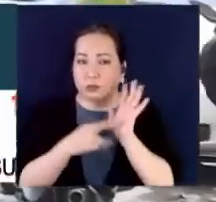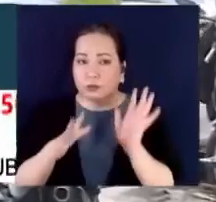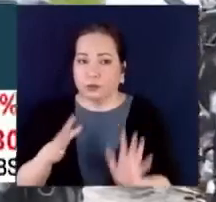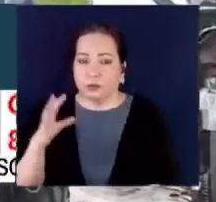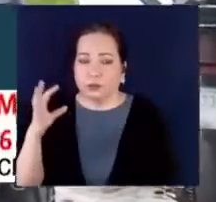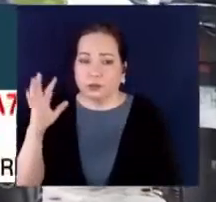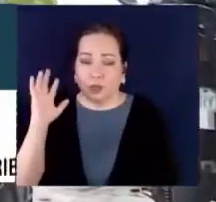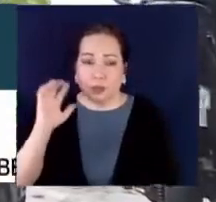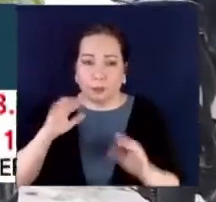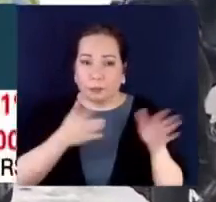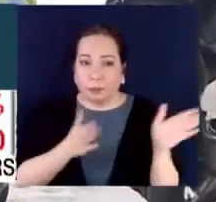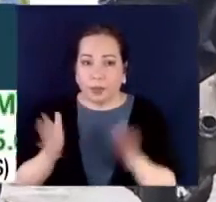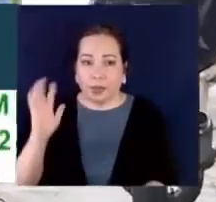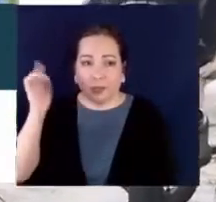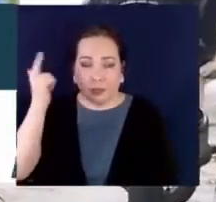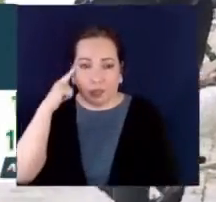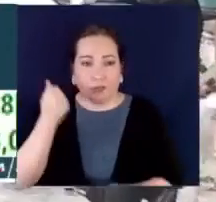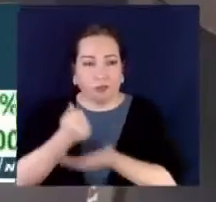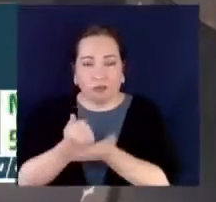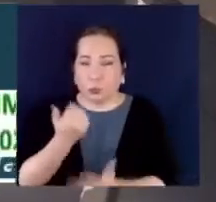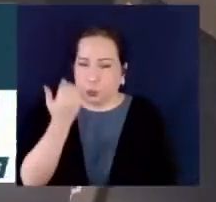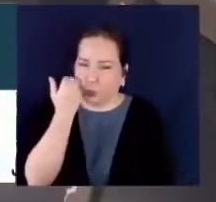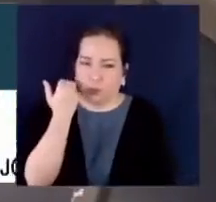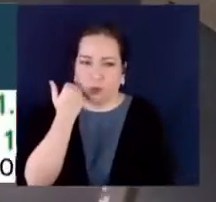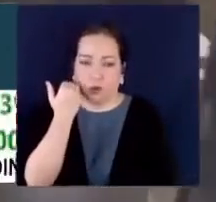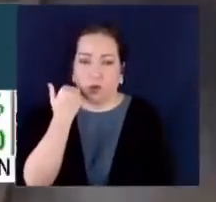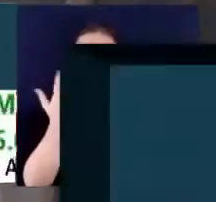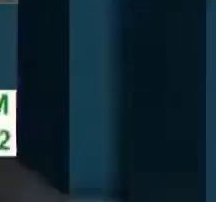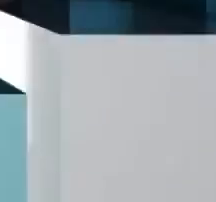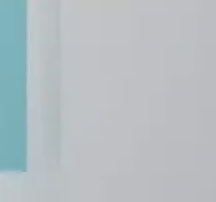their jobs due to the pandemic.